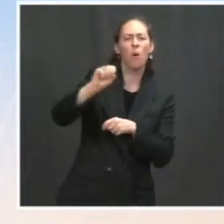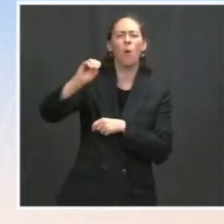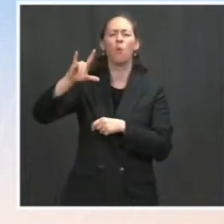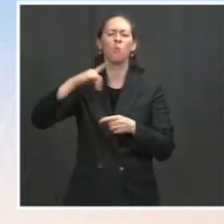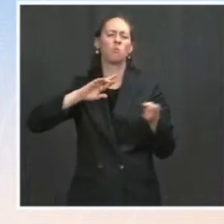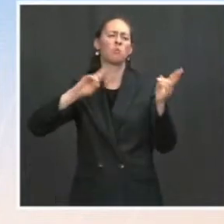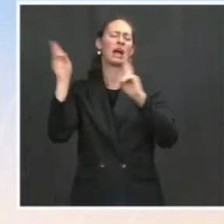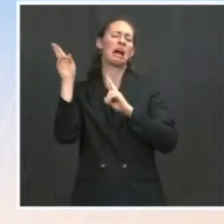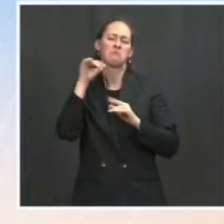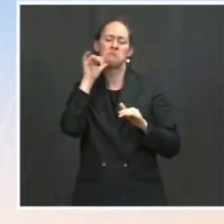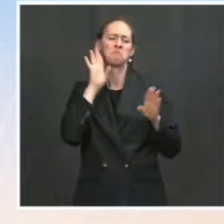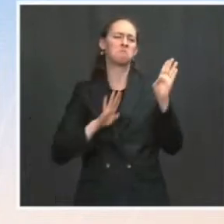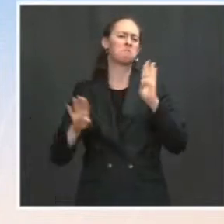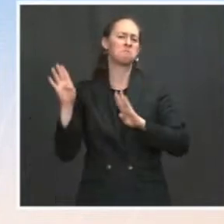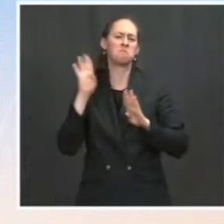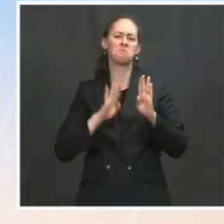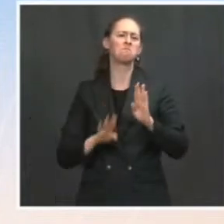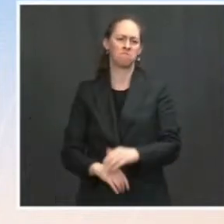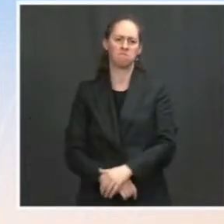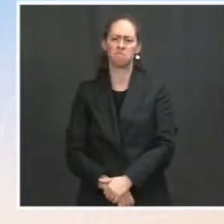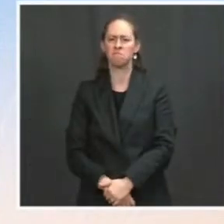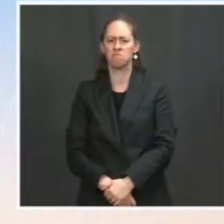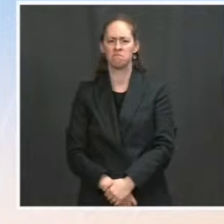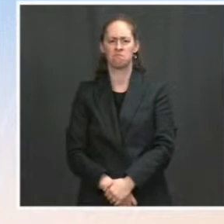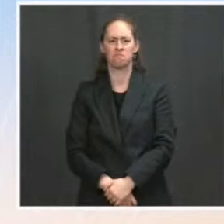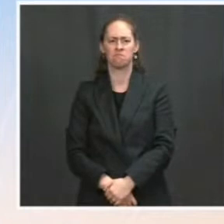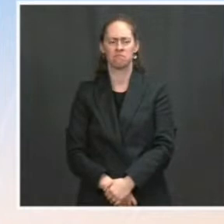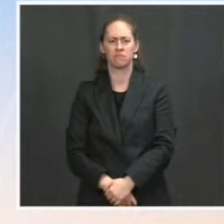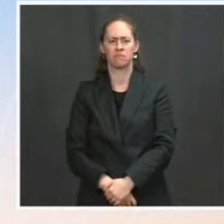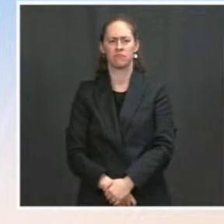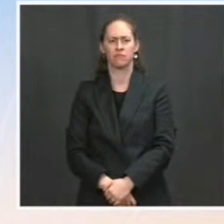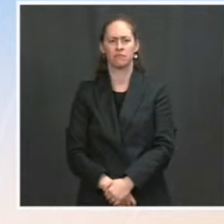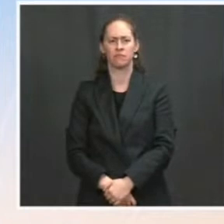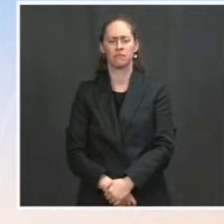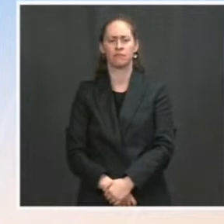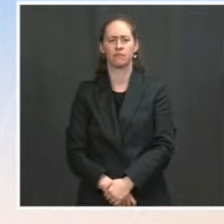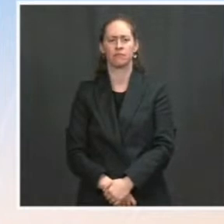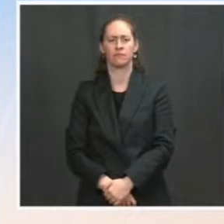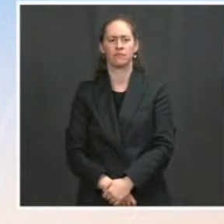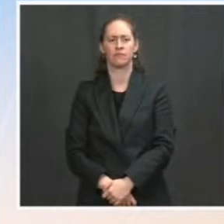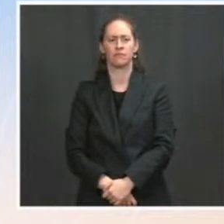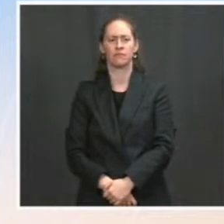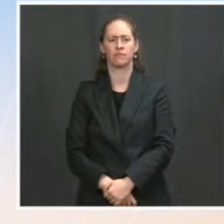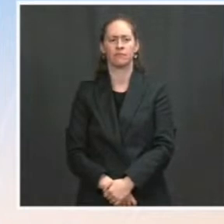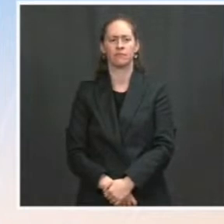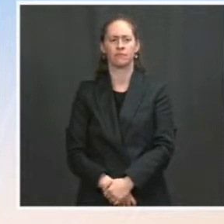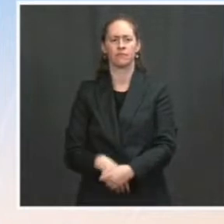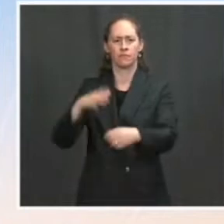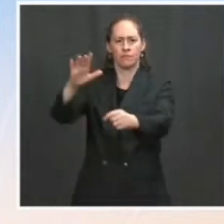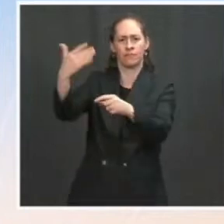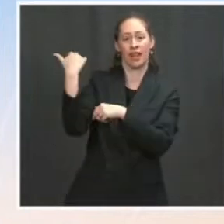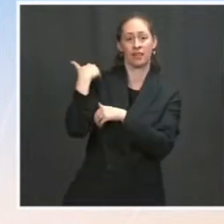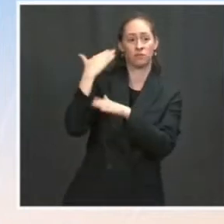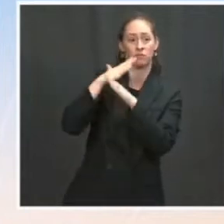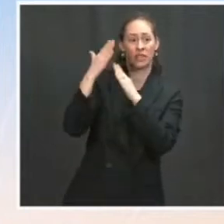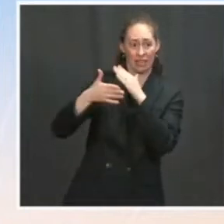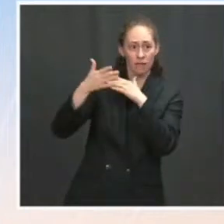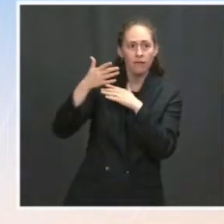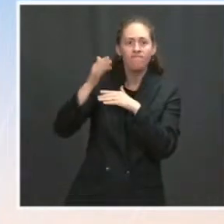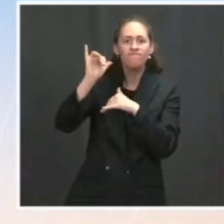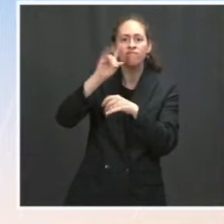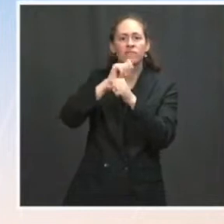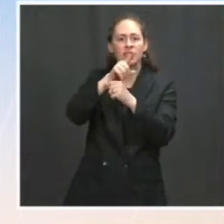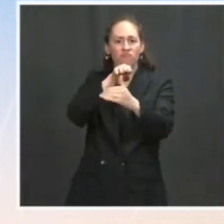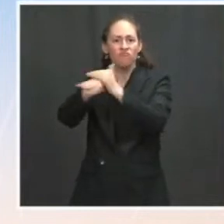on the fact that our nation's critical infrastructure is largely owned and operated by private sector companies. When those companies are